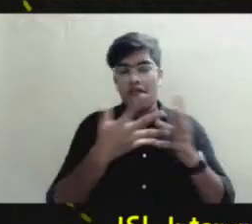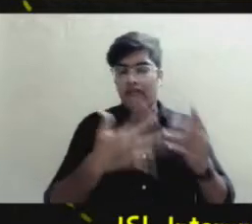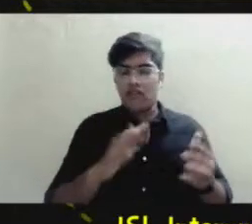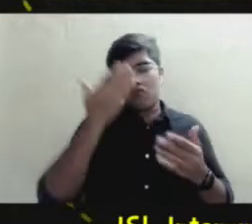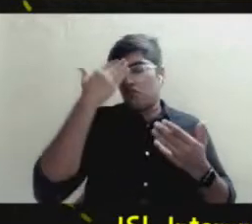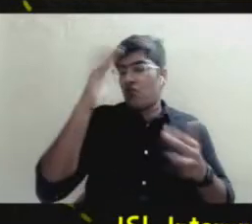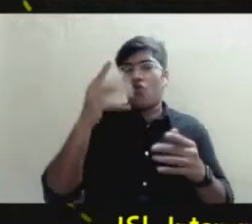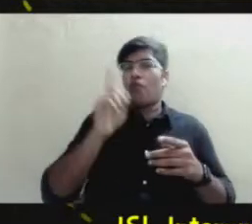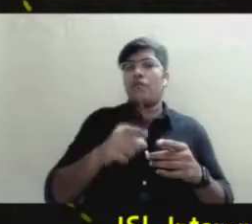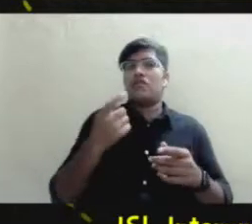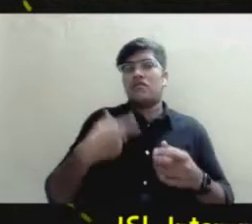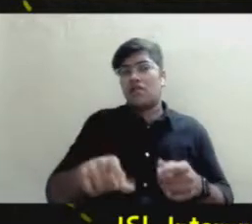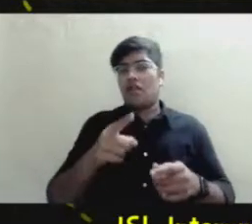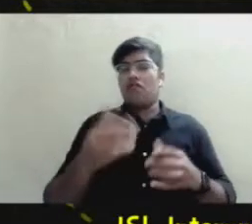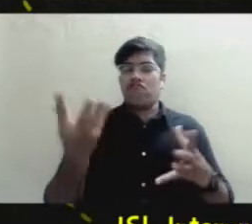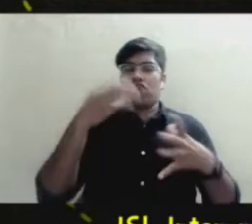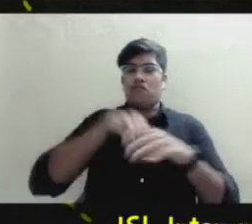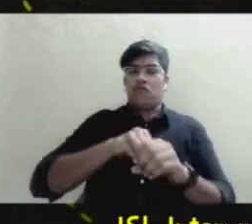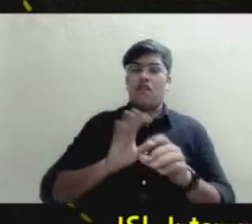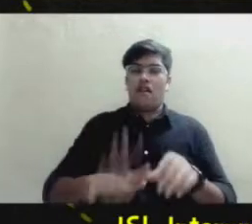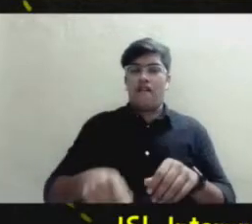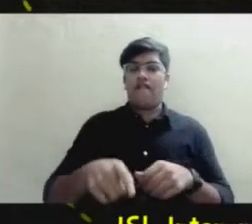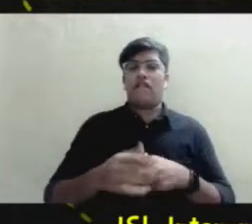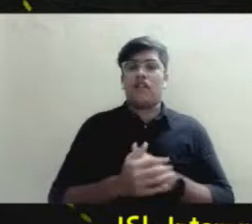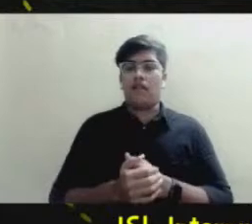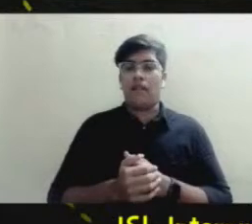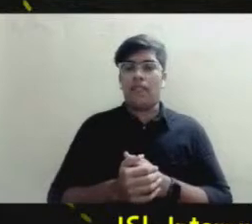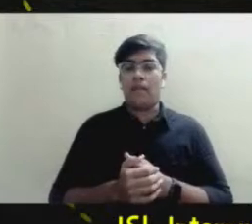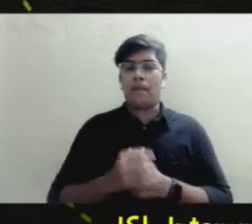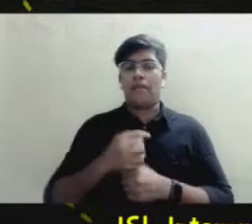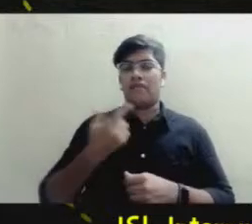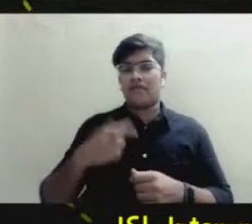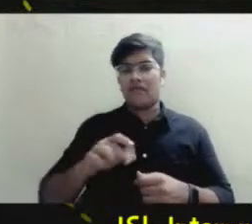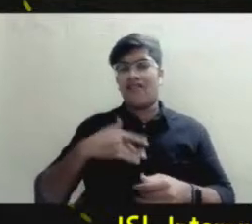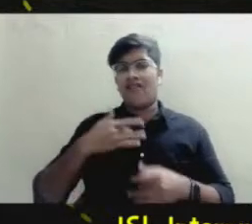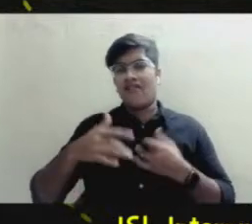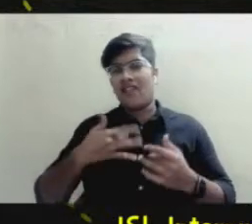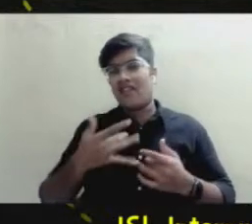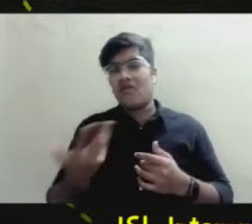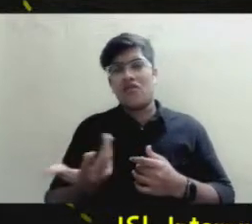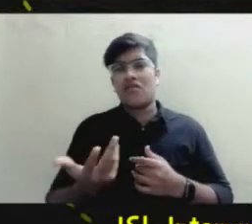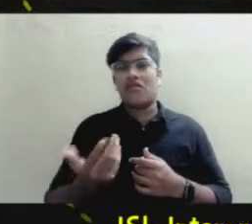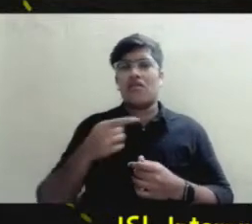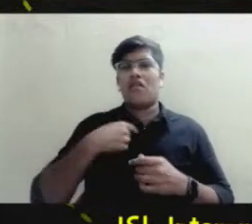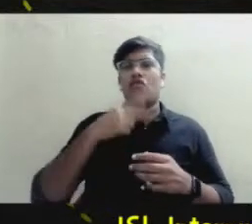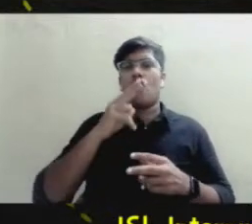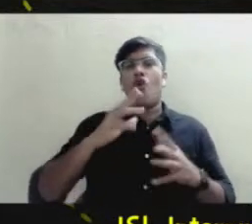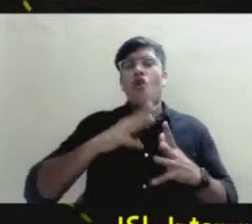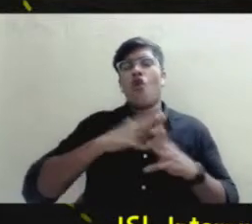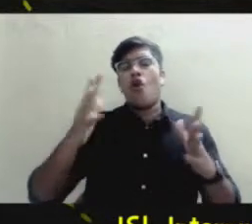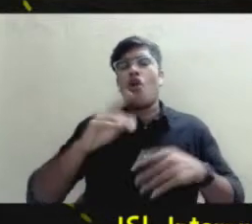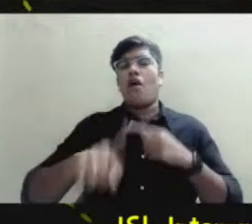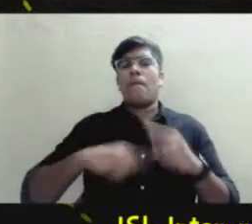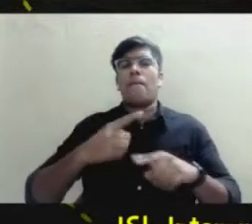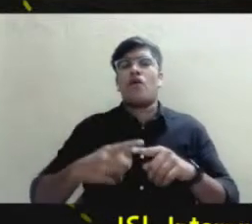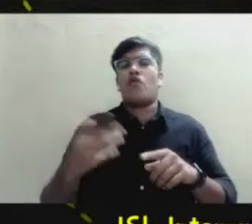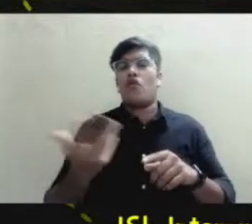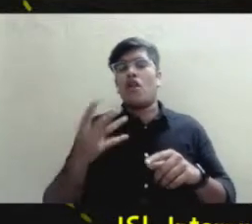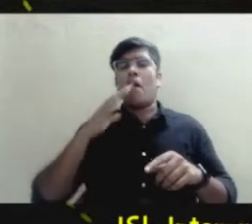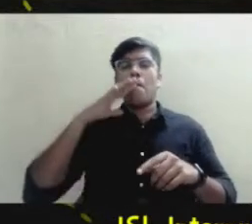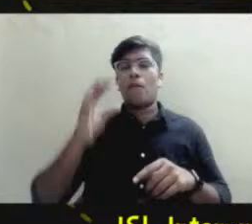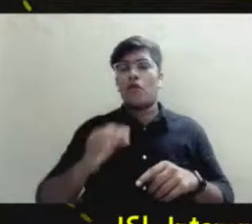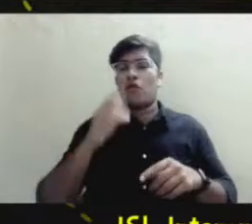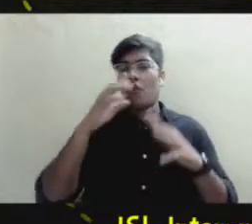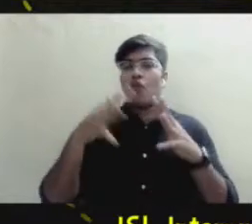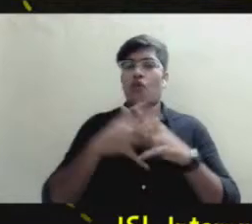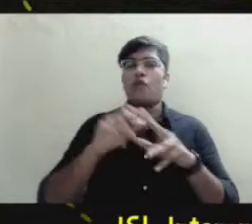some polyglot way. But it feels at this particular moment, we talk a lot about the importance of women's